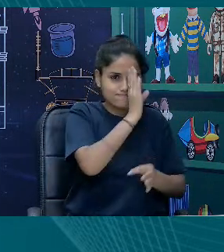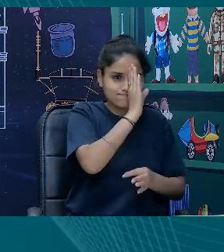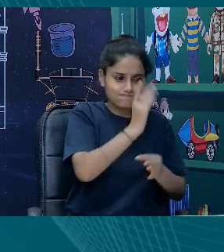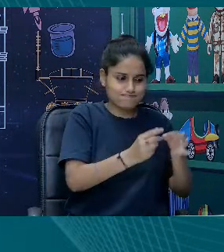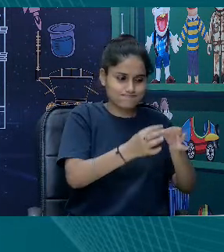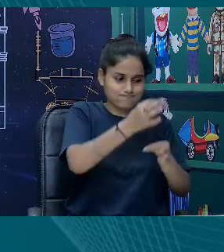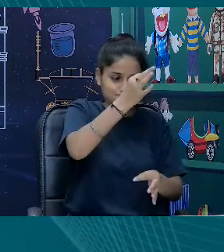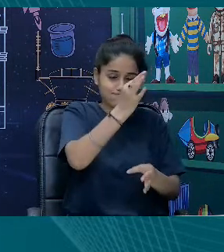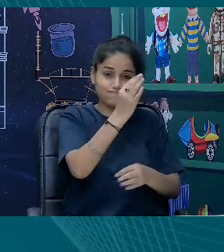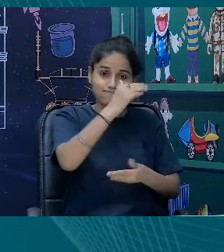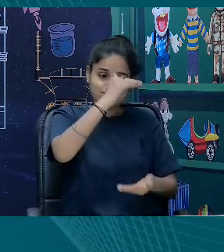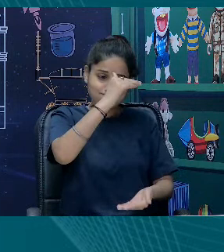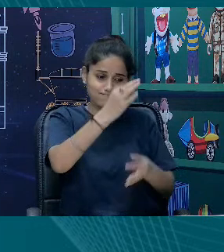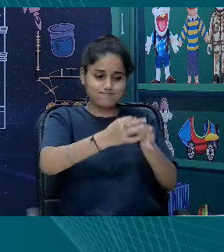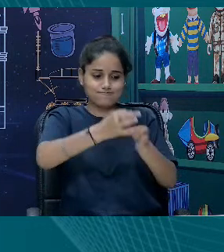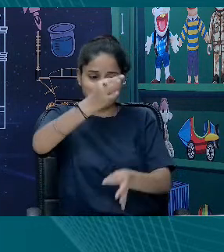tall,